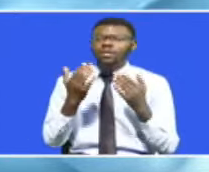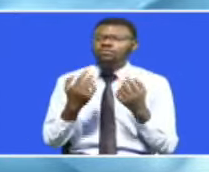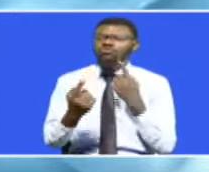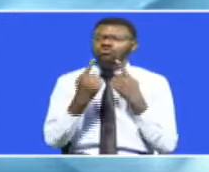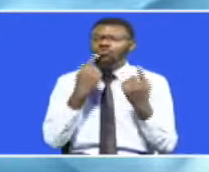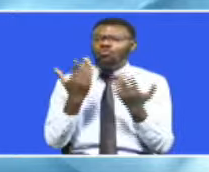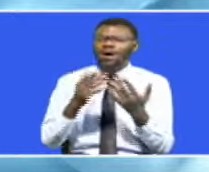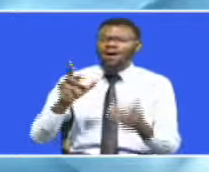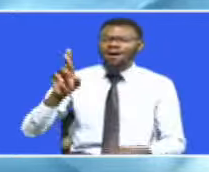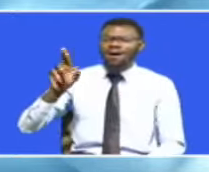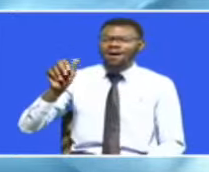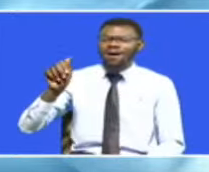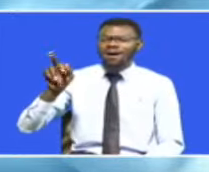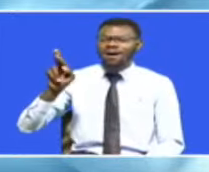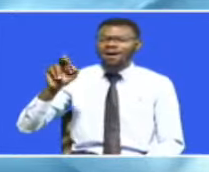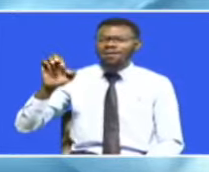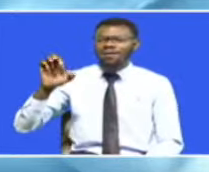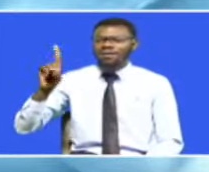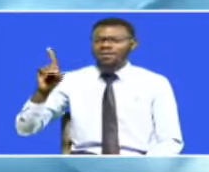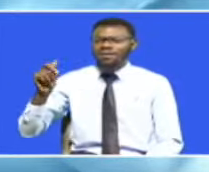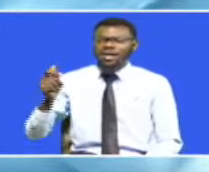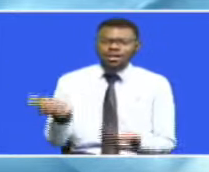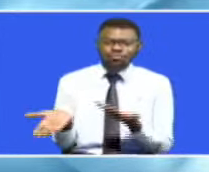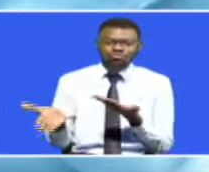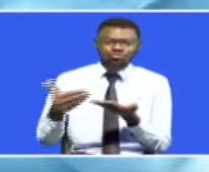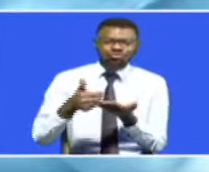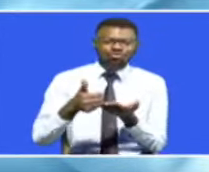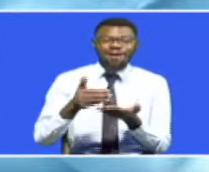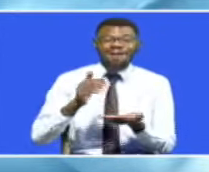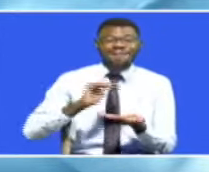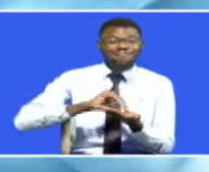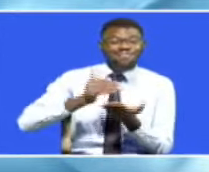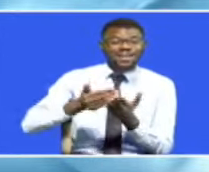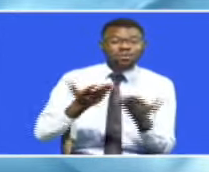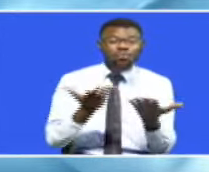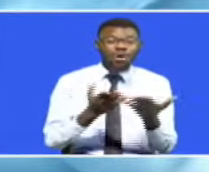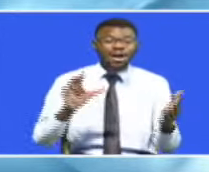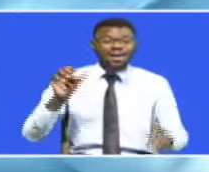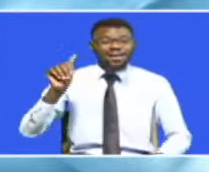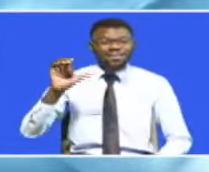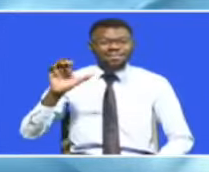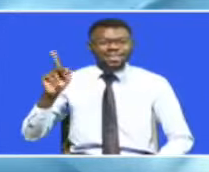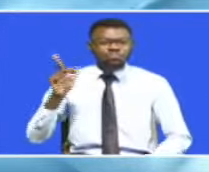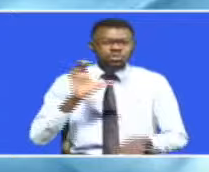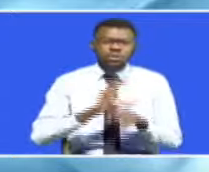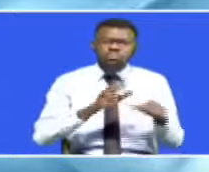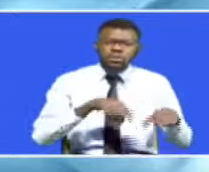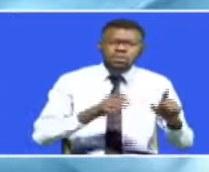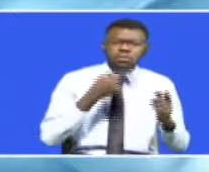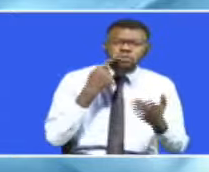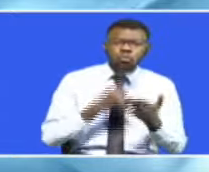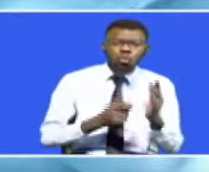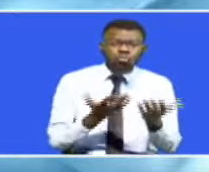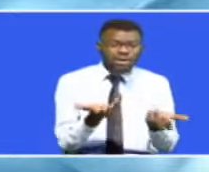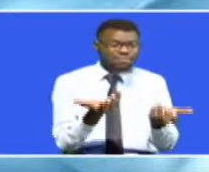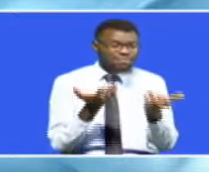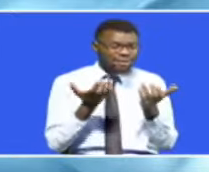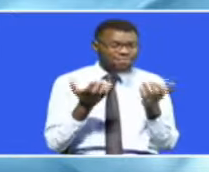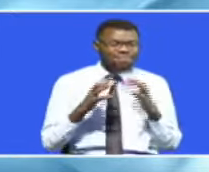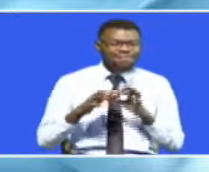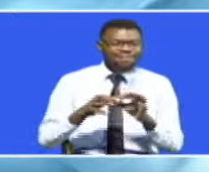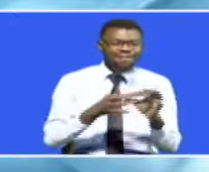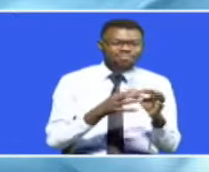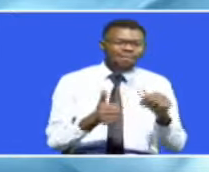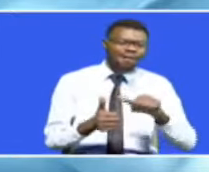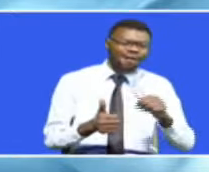Rarieda during a funds drive at St. Luke's Ndara Parish, ACK, Koske emphasized the need for the region to unite with